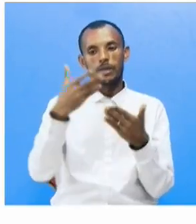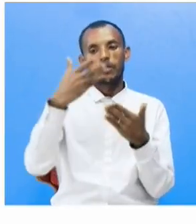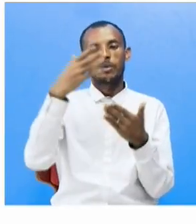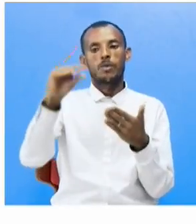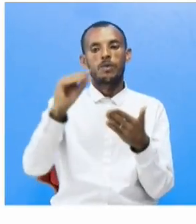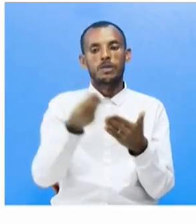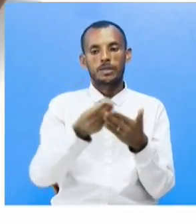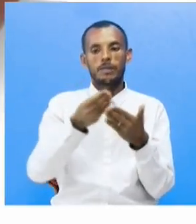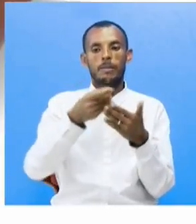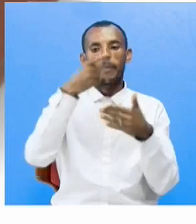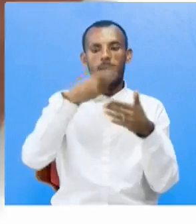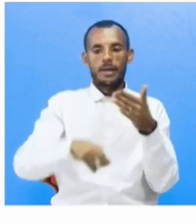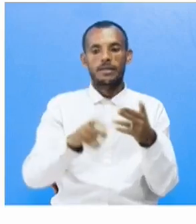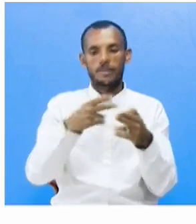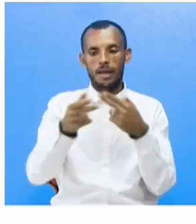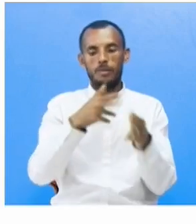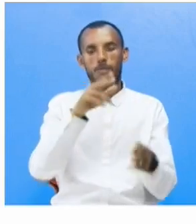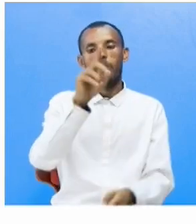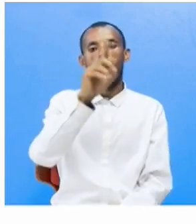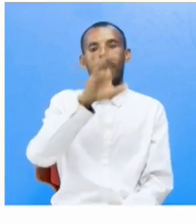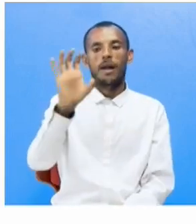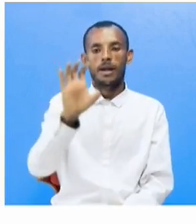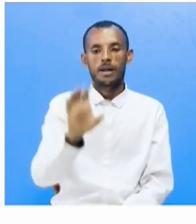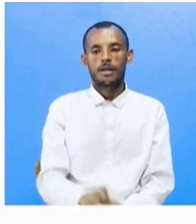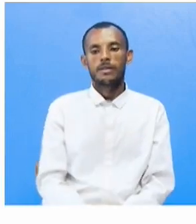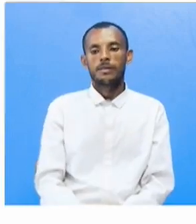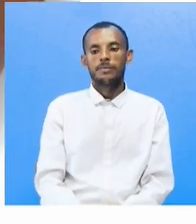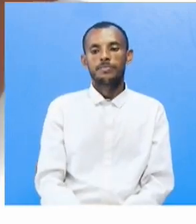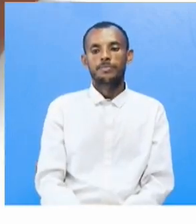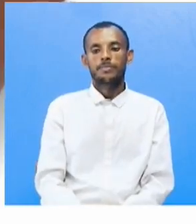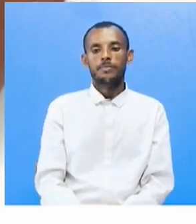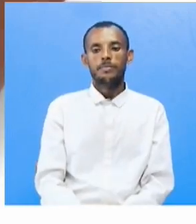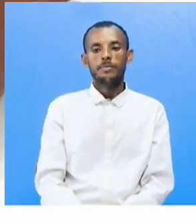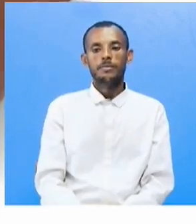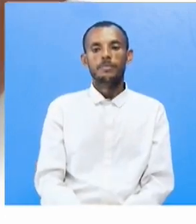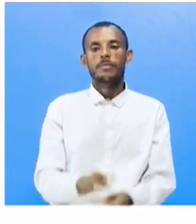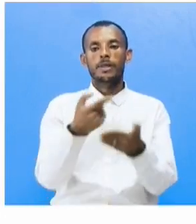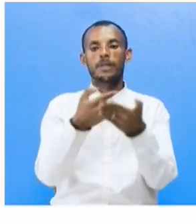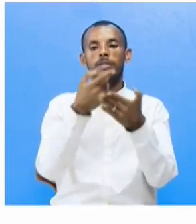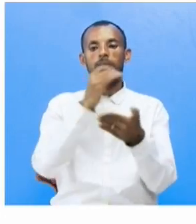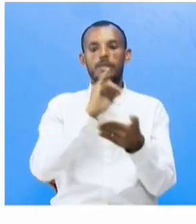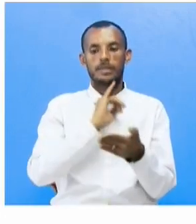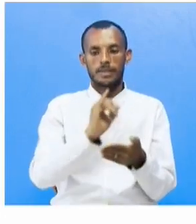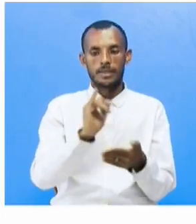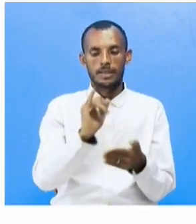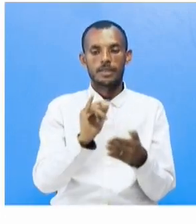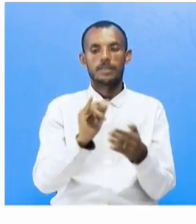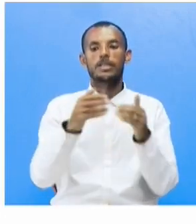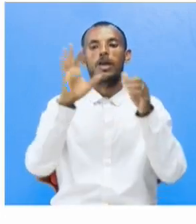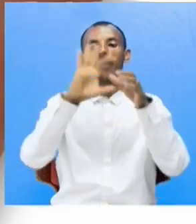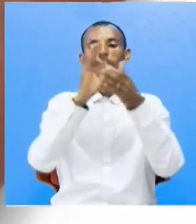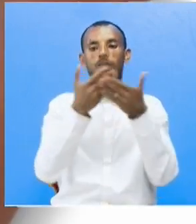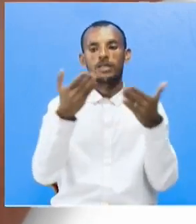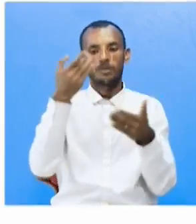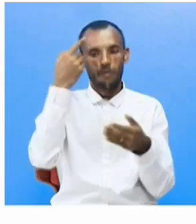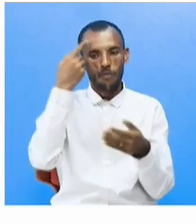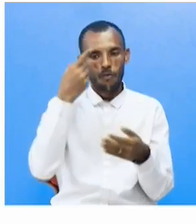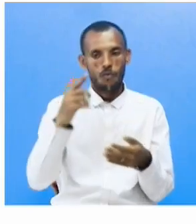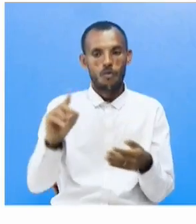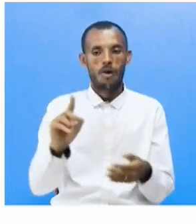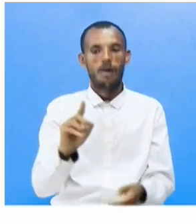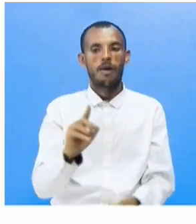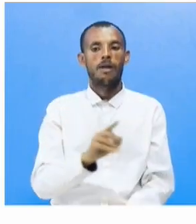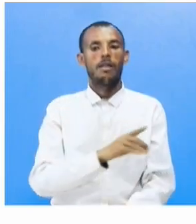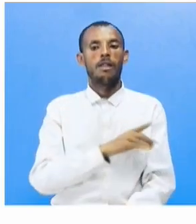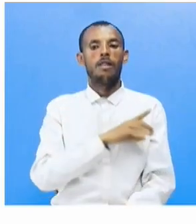times 100% to convert it into percent. So this is the equation for